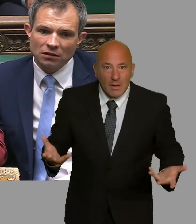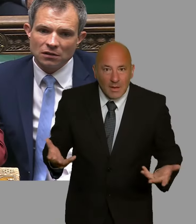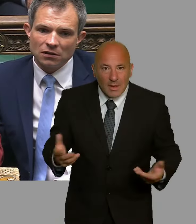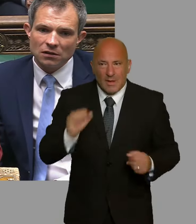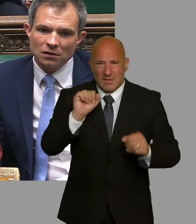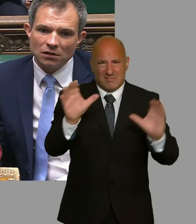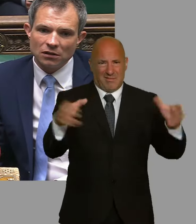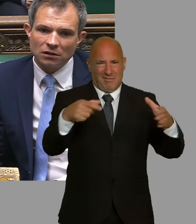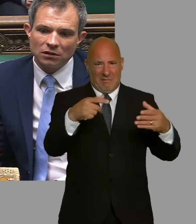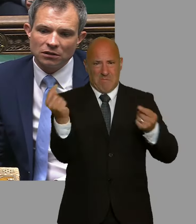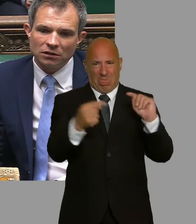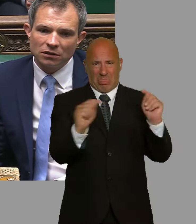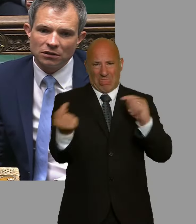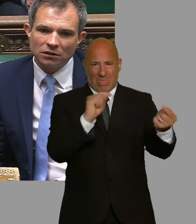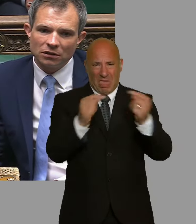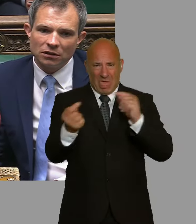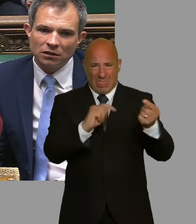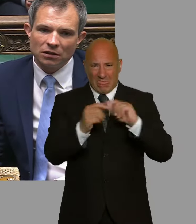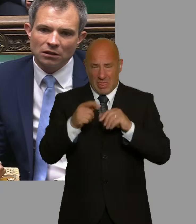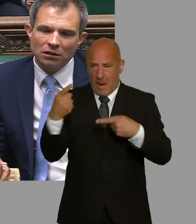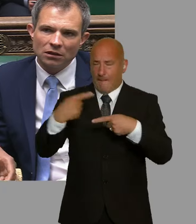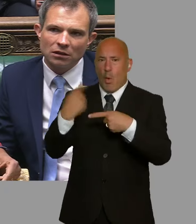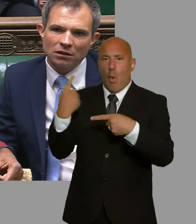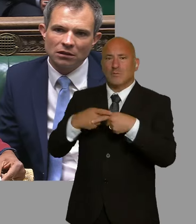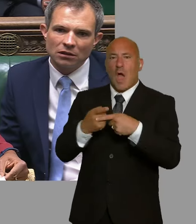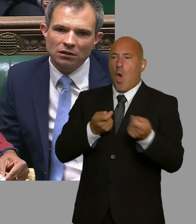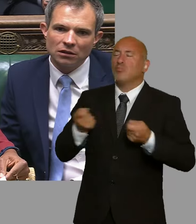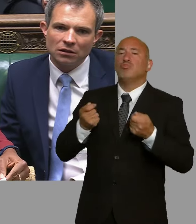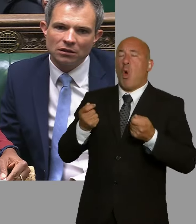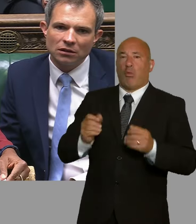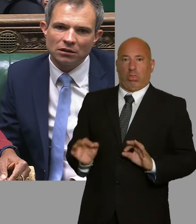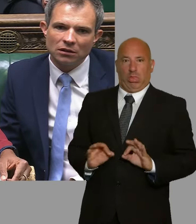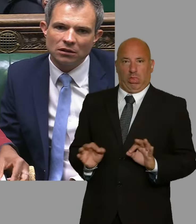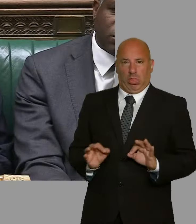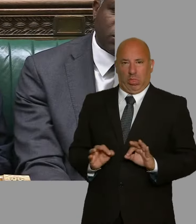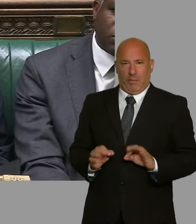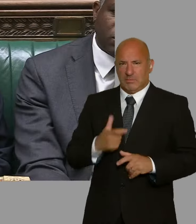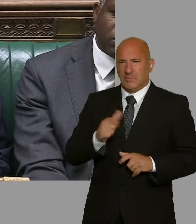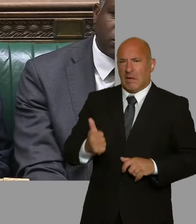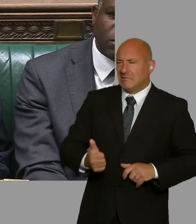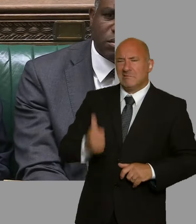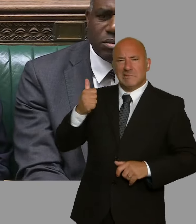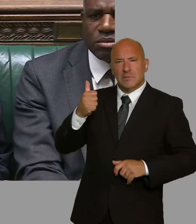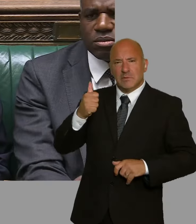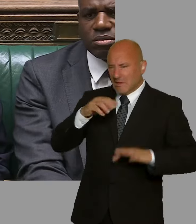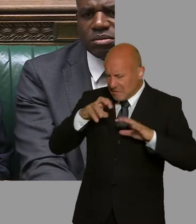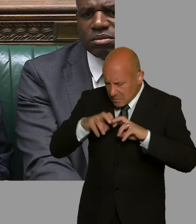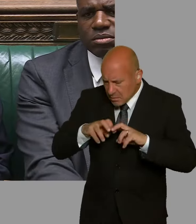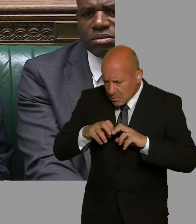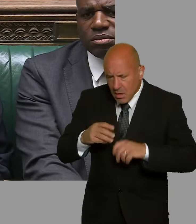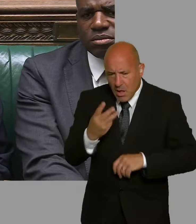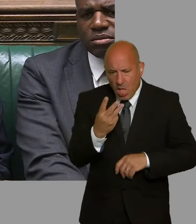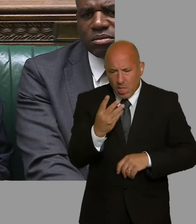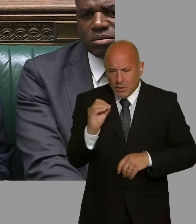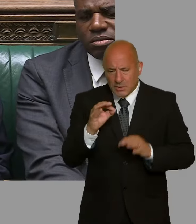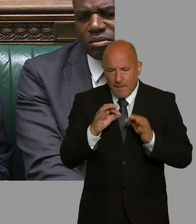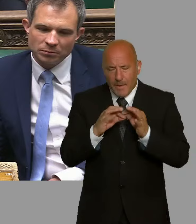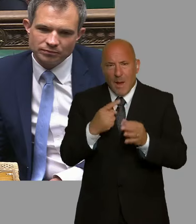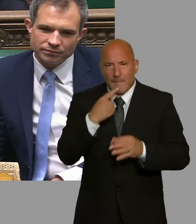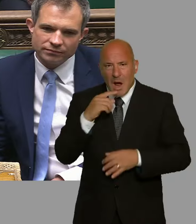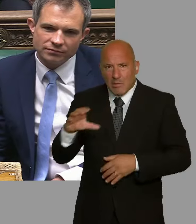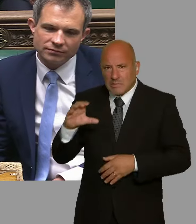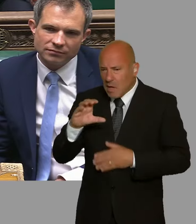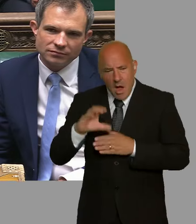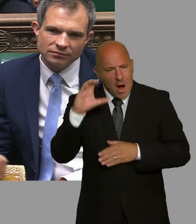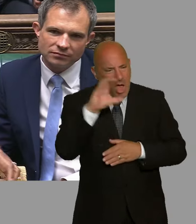ago, he was crowing about his historic trade deal and how he got 0% tariffs on steel. Now the steel industry will face